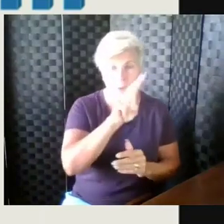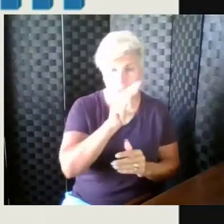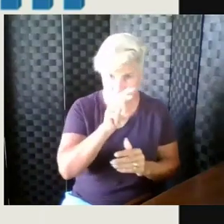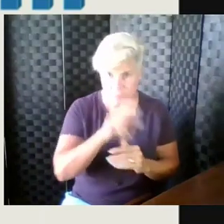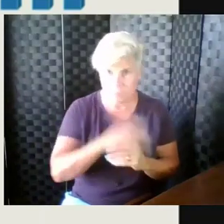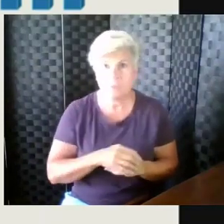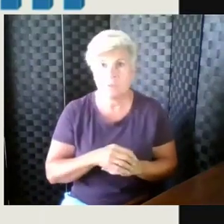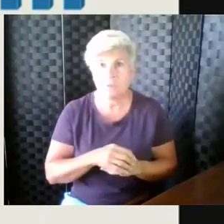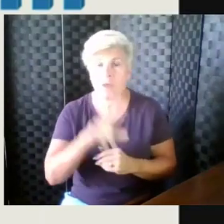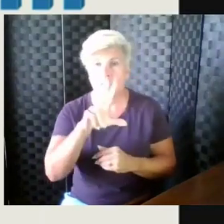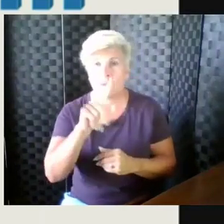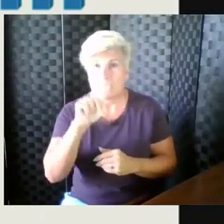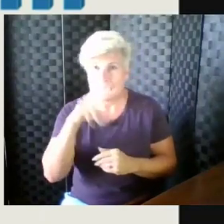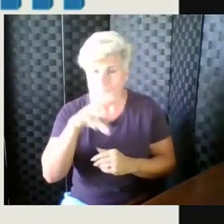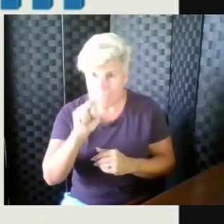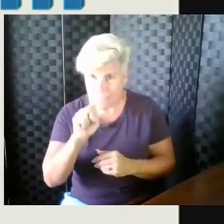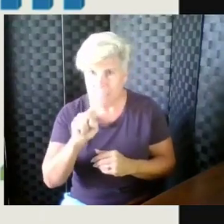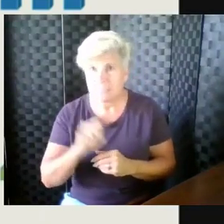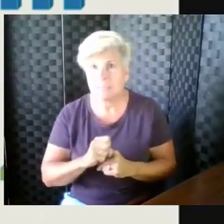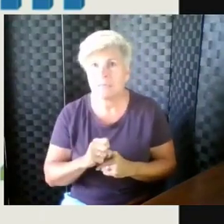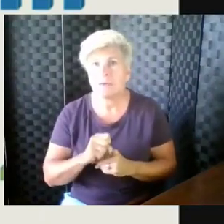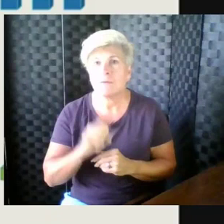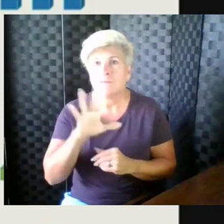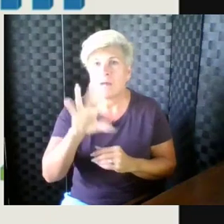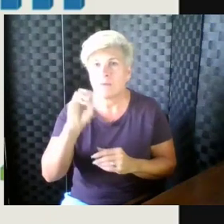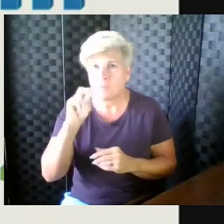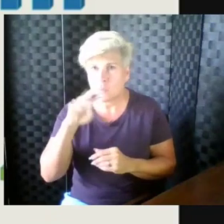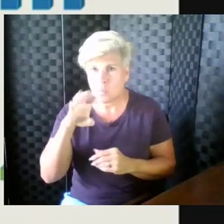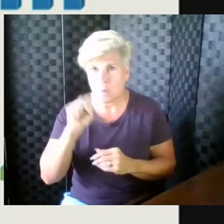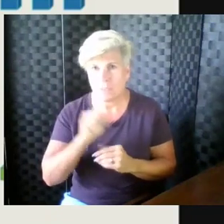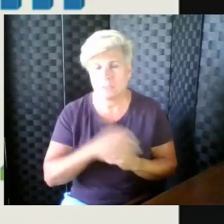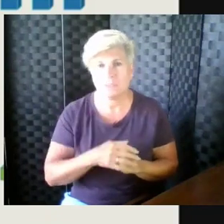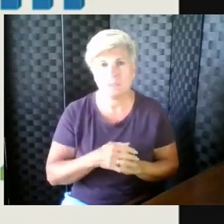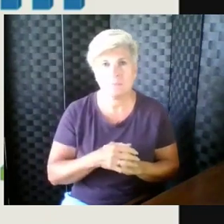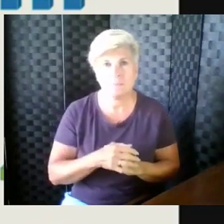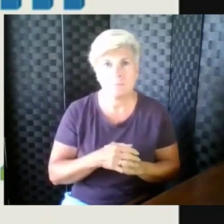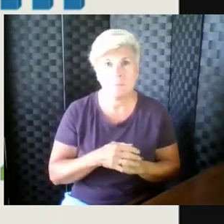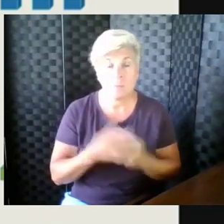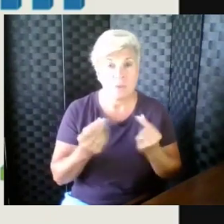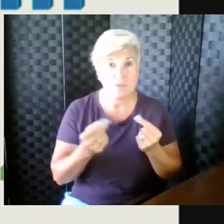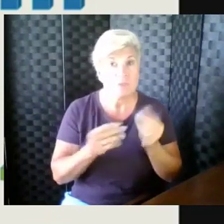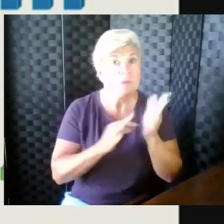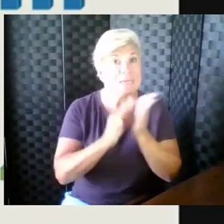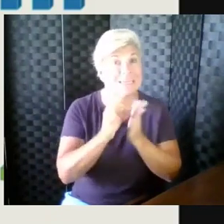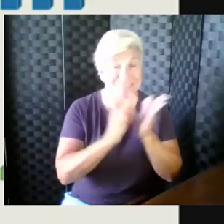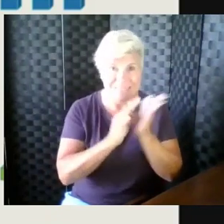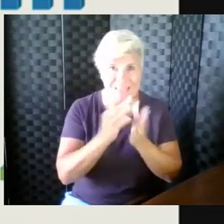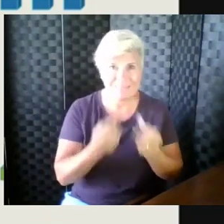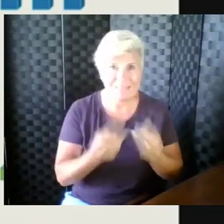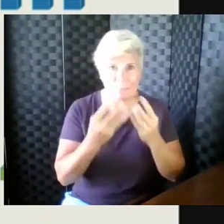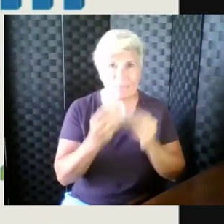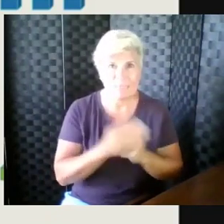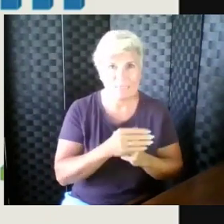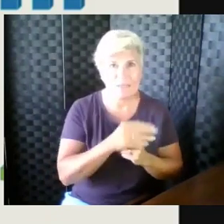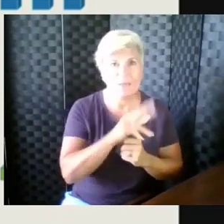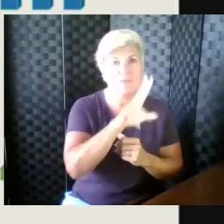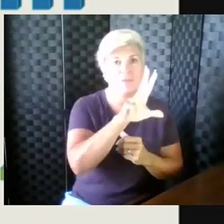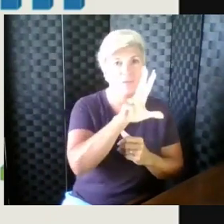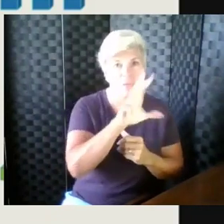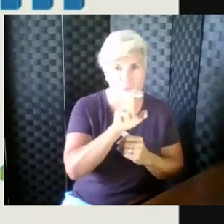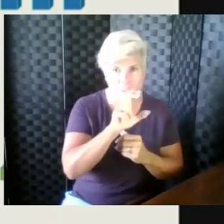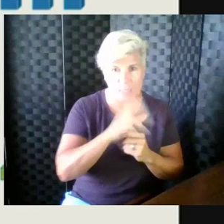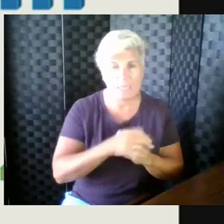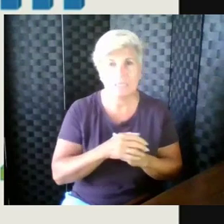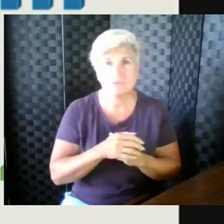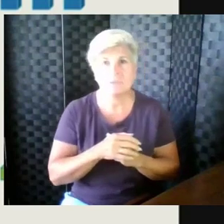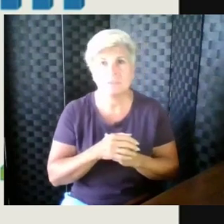2 hundreds, 3 tens, and 5 ones. All I have to do now is count up each column. So